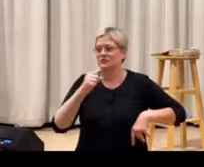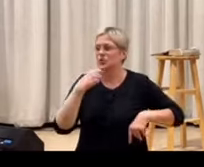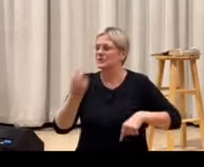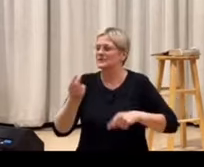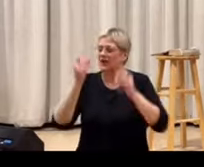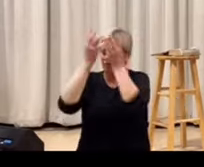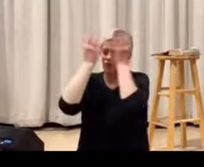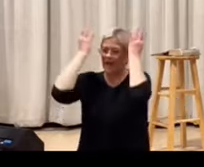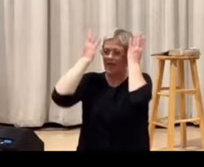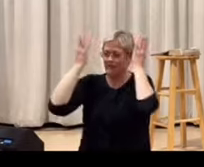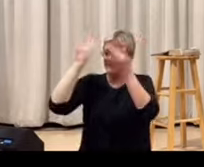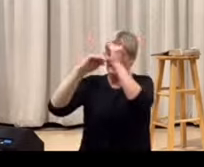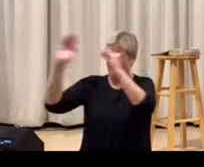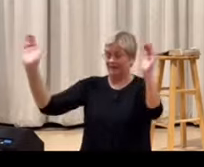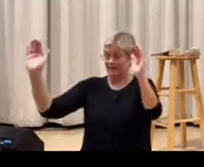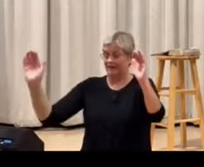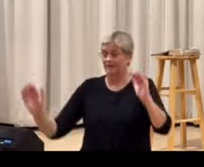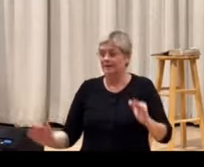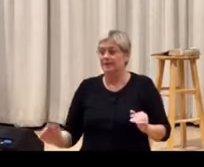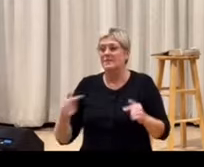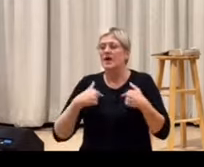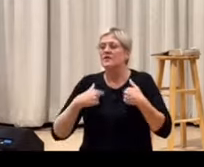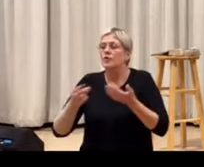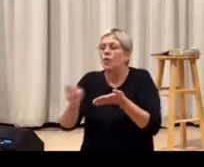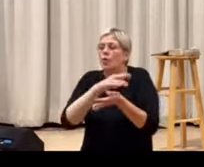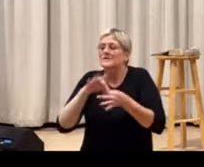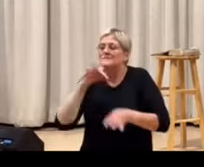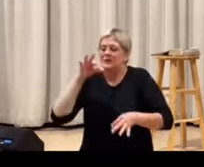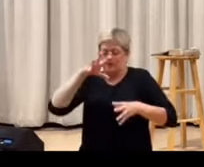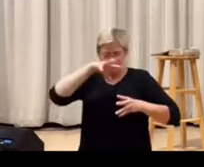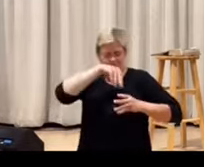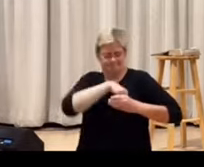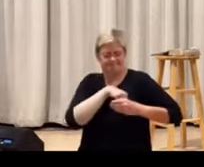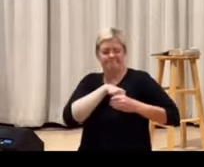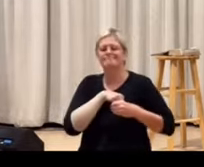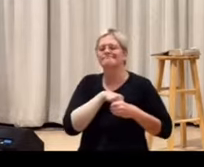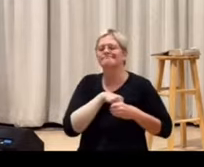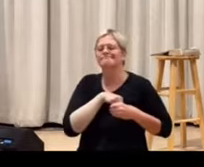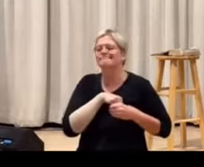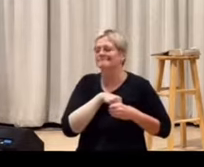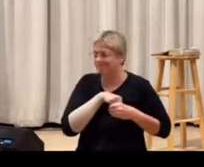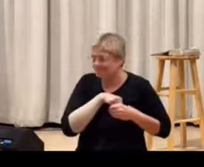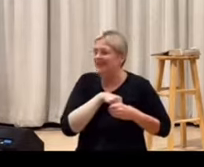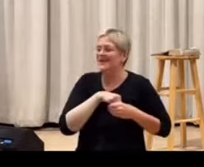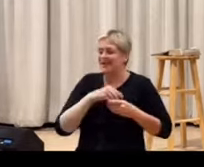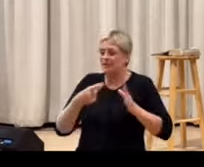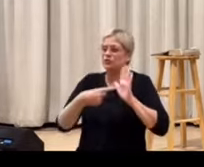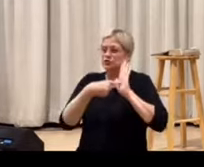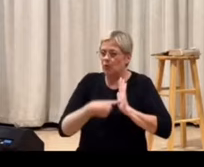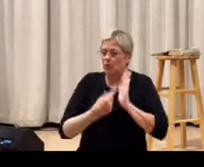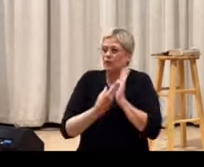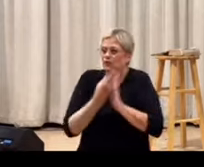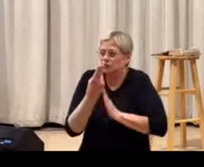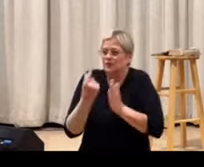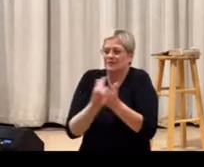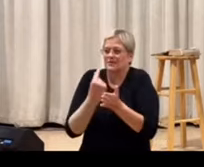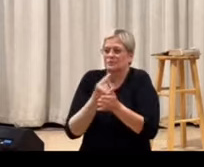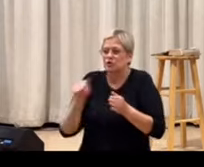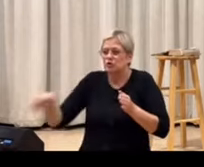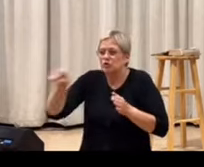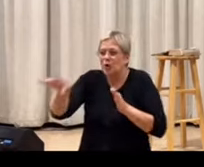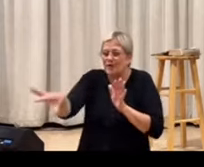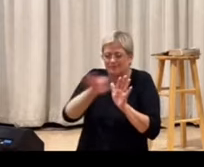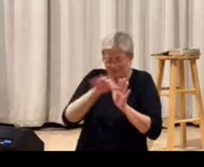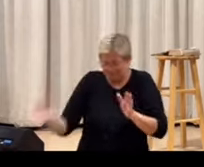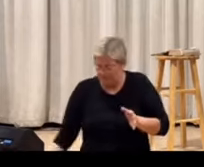crowns in heaven. But you have the Holy Spirit bearing forth the truth of the gospel within you. You are the called out